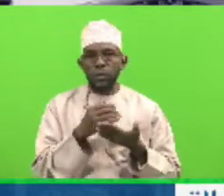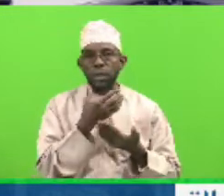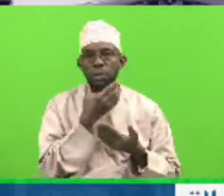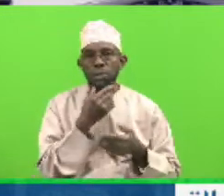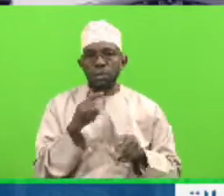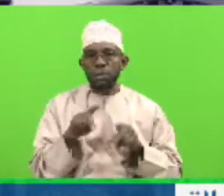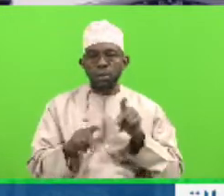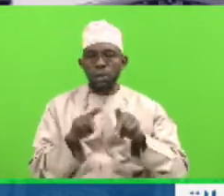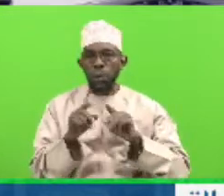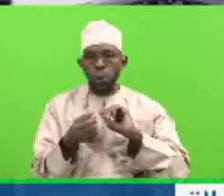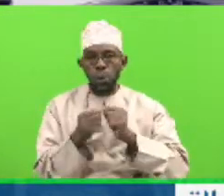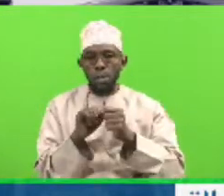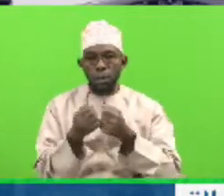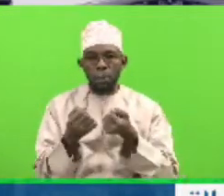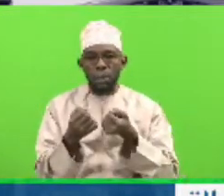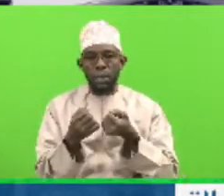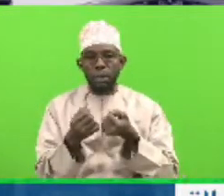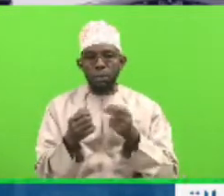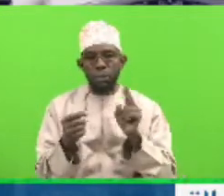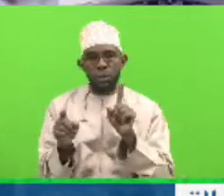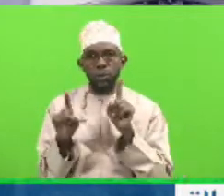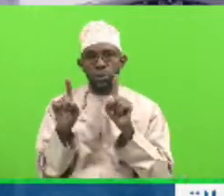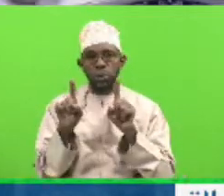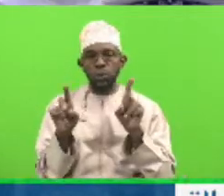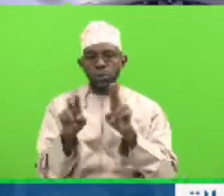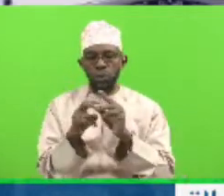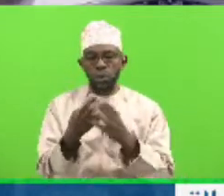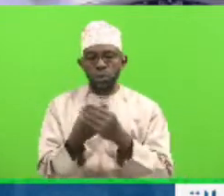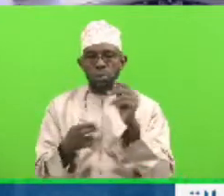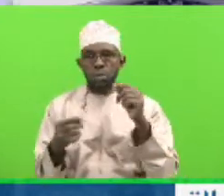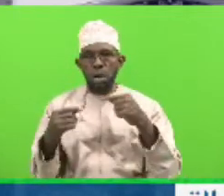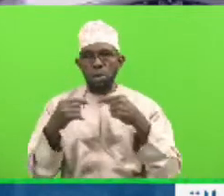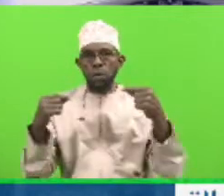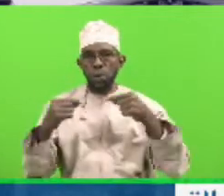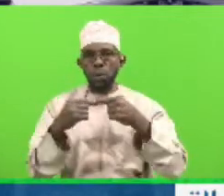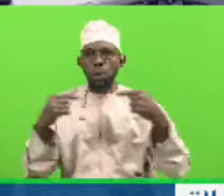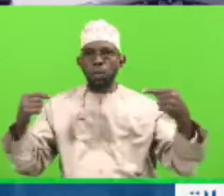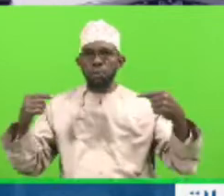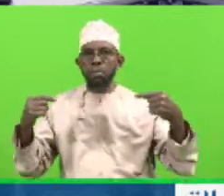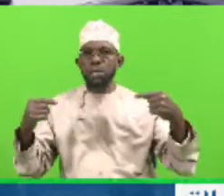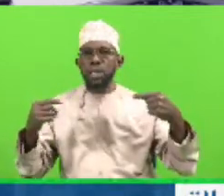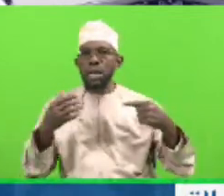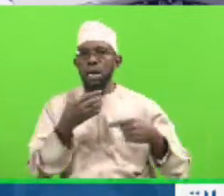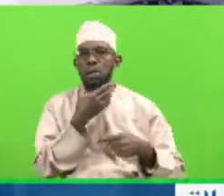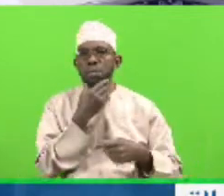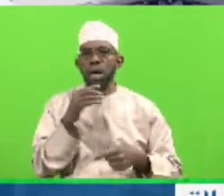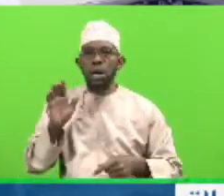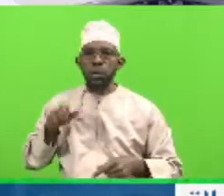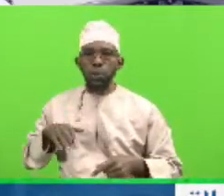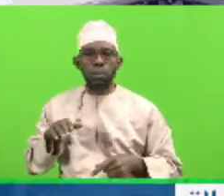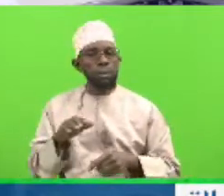Mankind can only be formed by the pair. Two opposite genders, male and female,